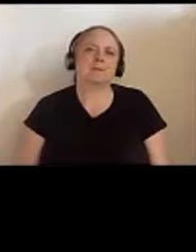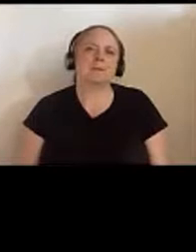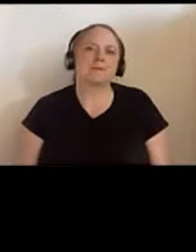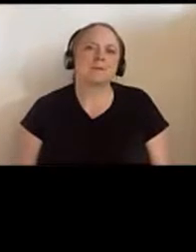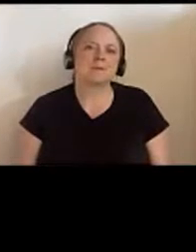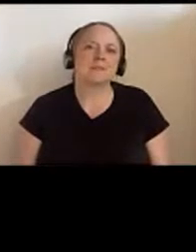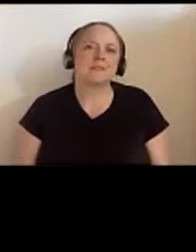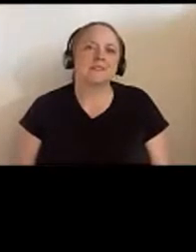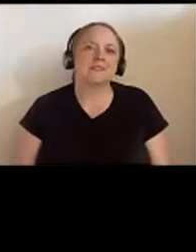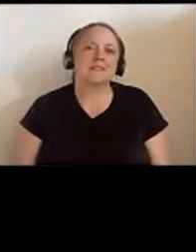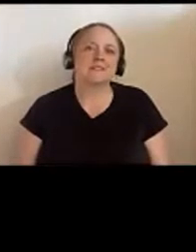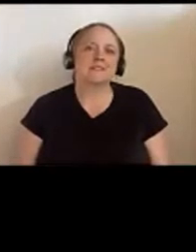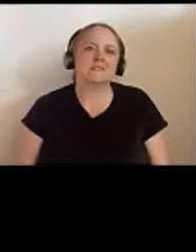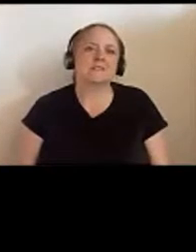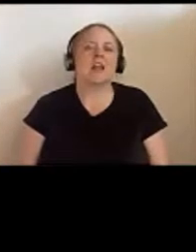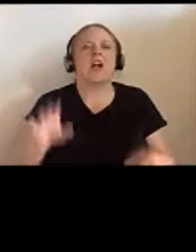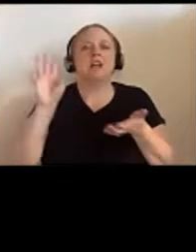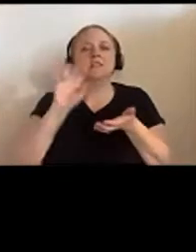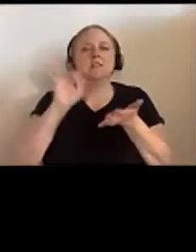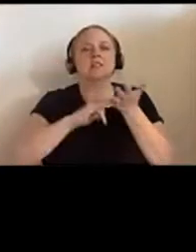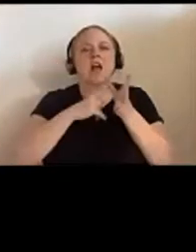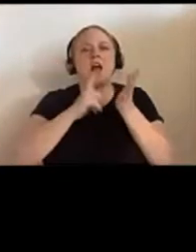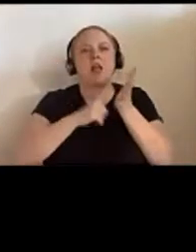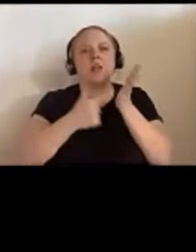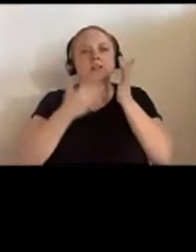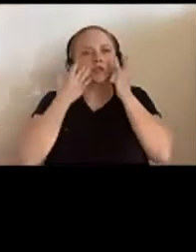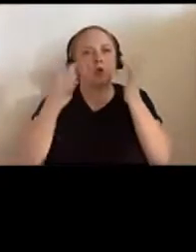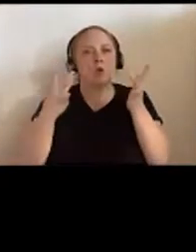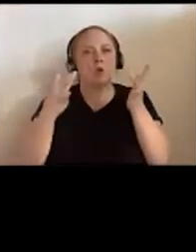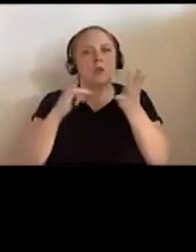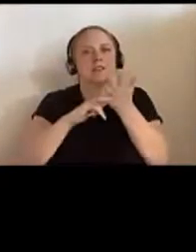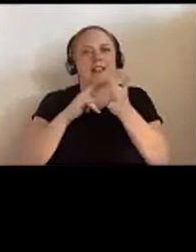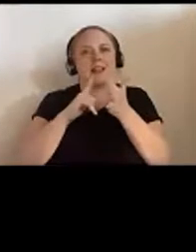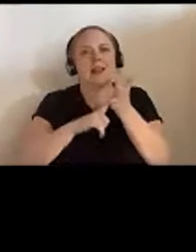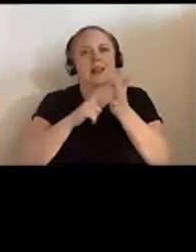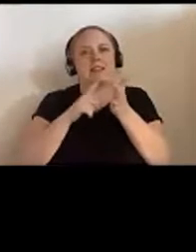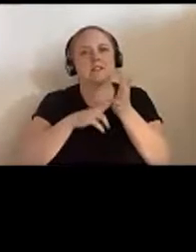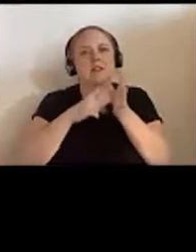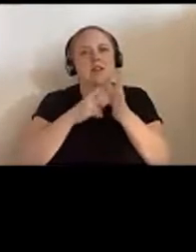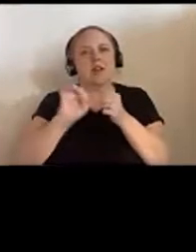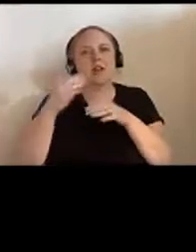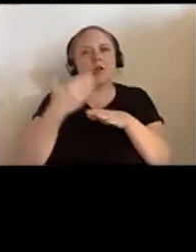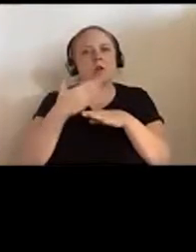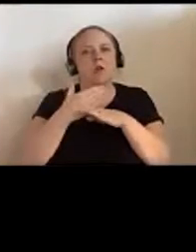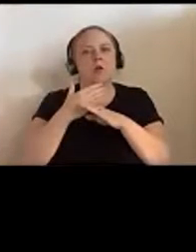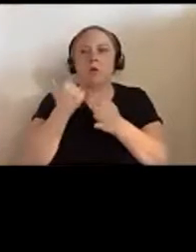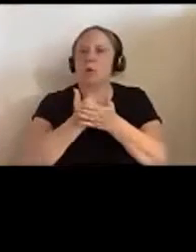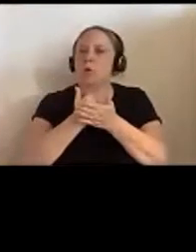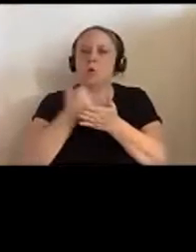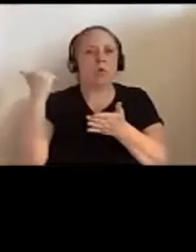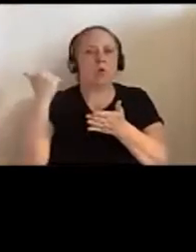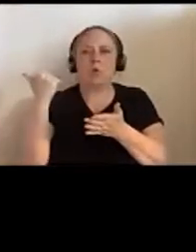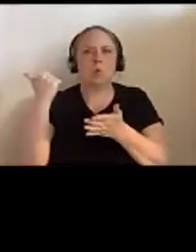Salt is a show by Selena Thompson, who's an absolutely